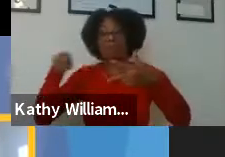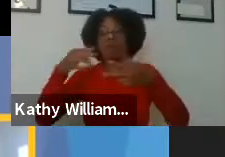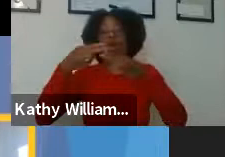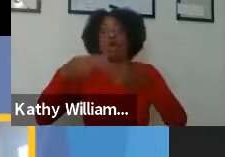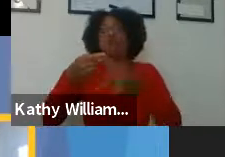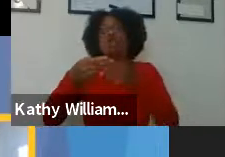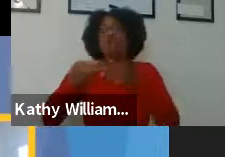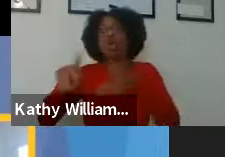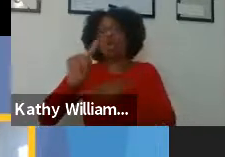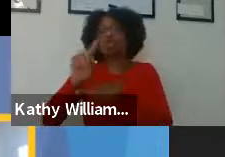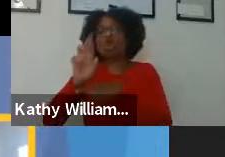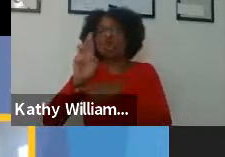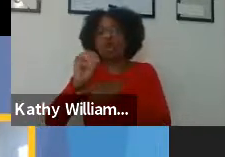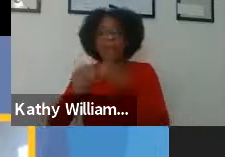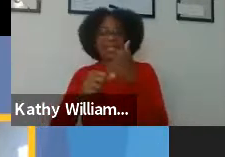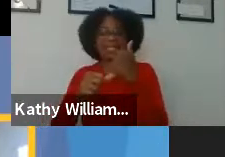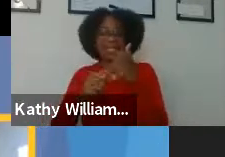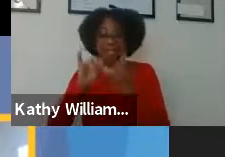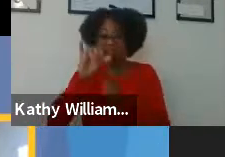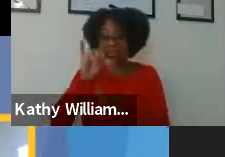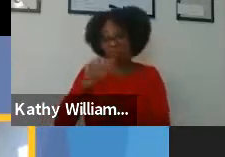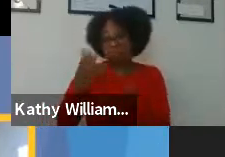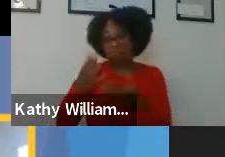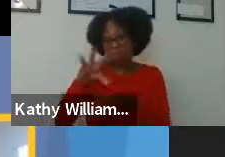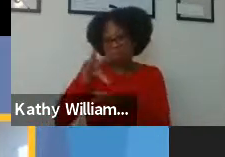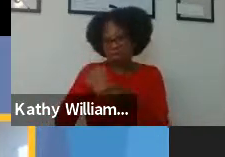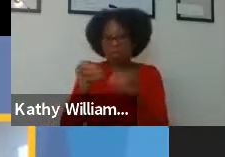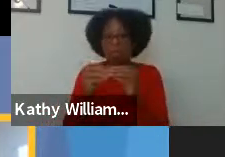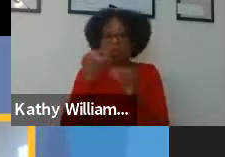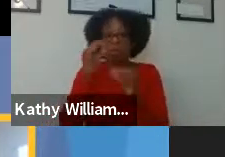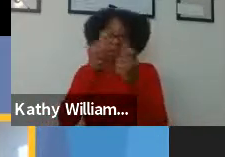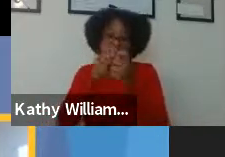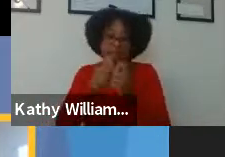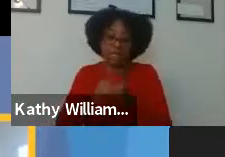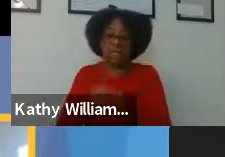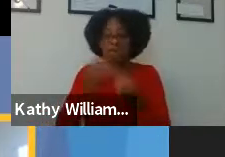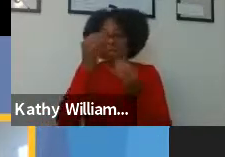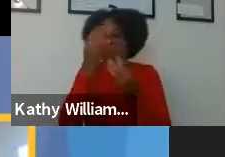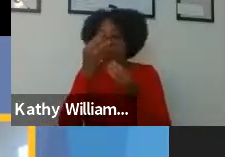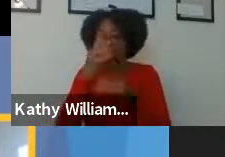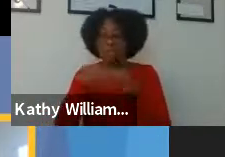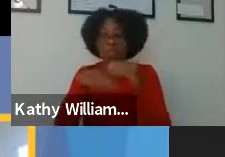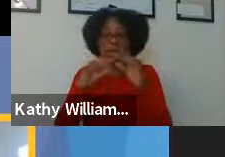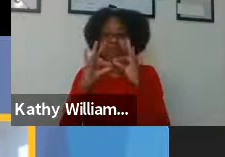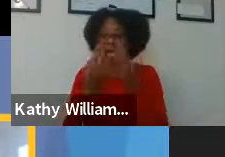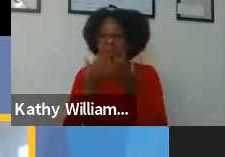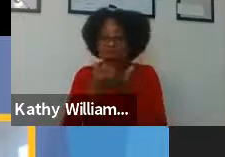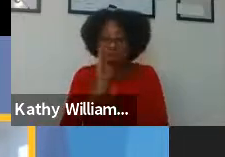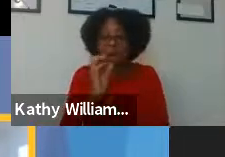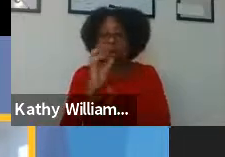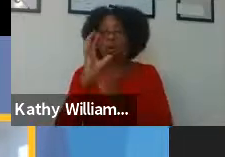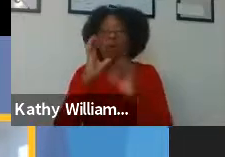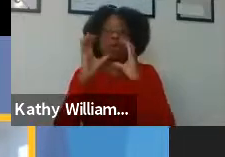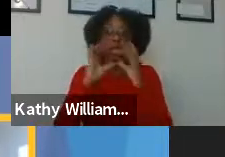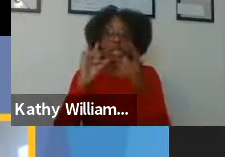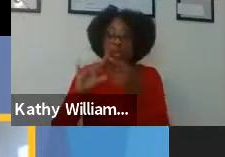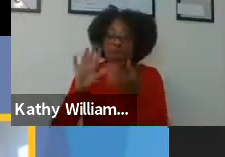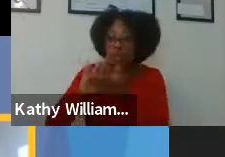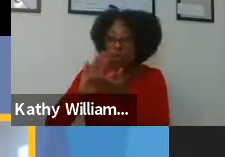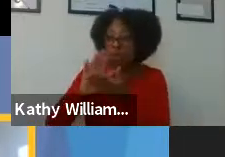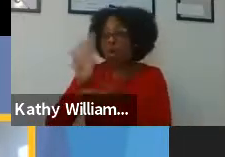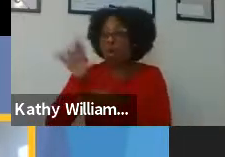short-term assistance. This may include more detailed information on a family's rights or communication to the school or